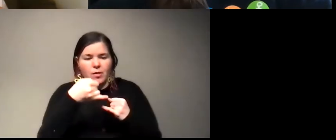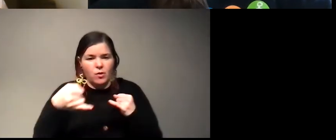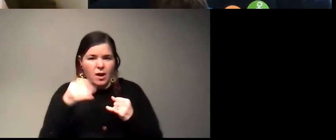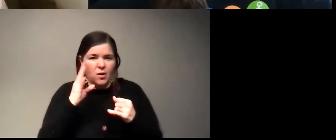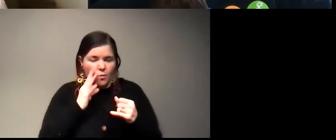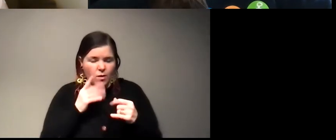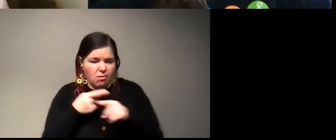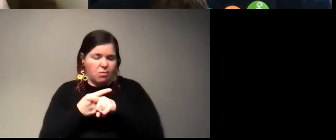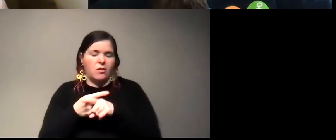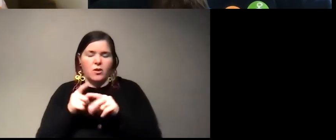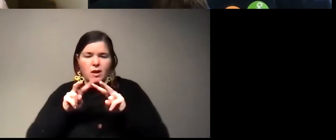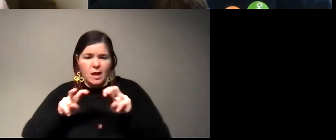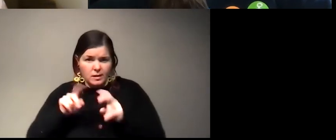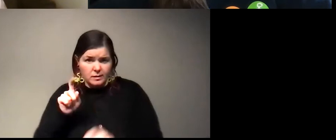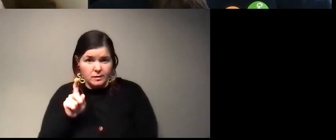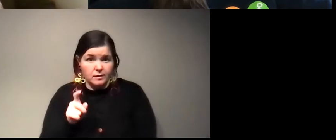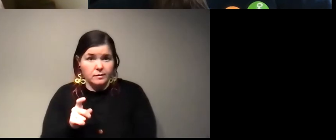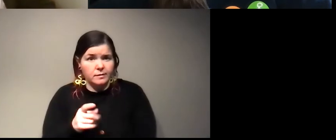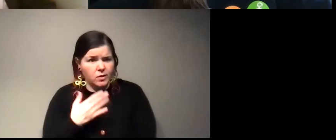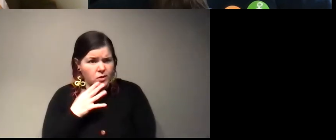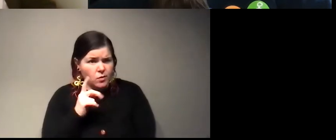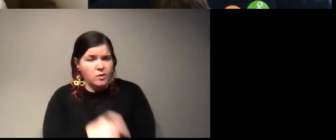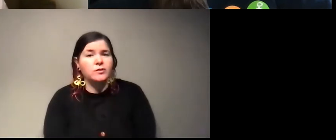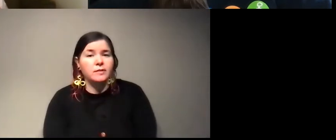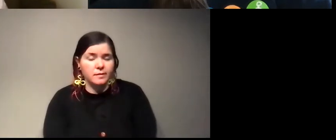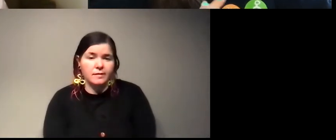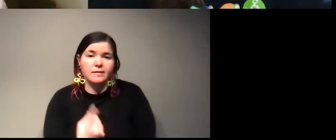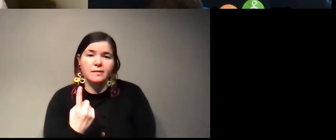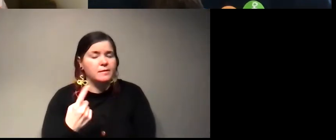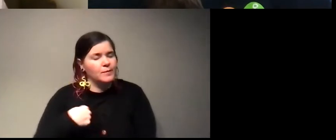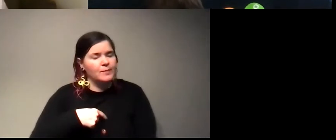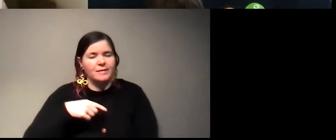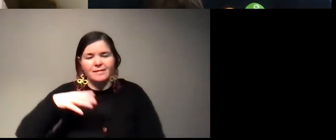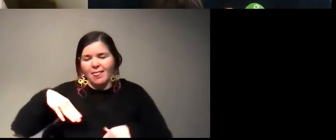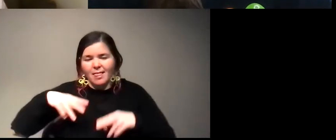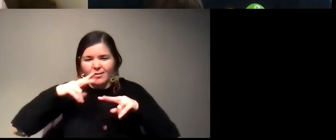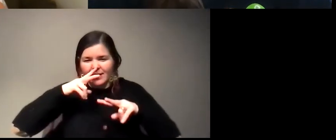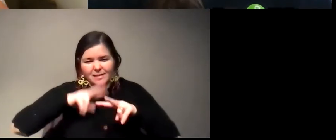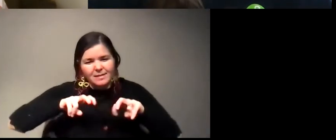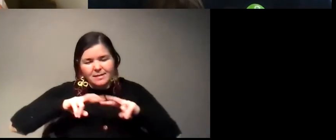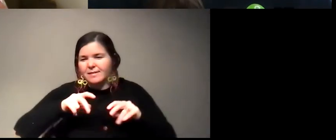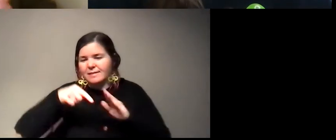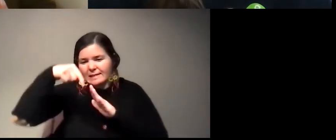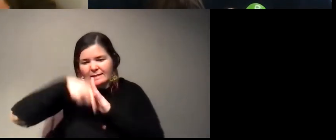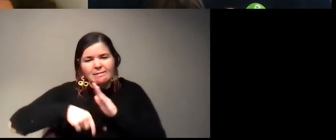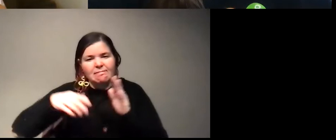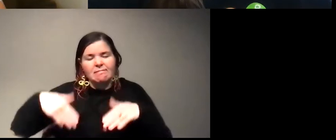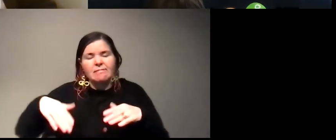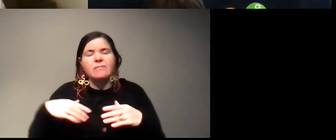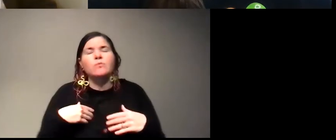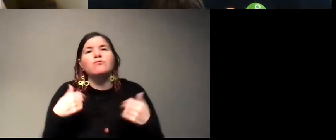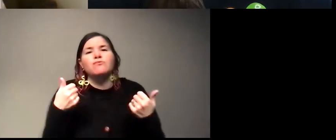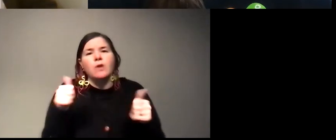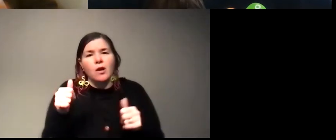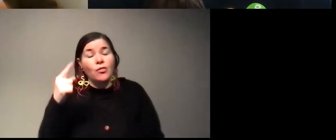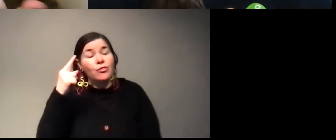analysis? It's a great question. So that's a great question. That is one thing we have not looked at hard right now. We've tried to, because we thought that